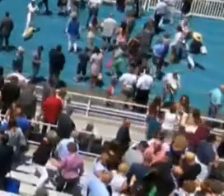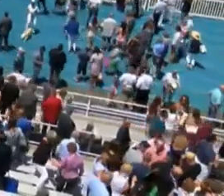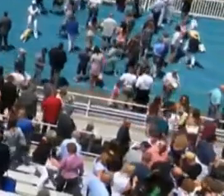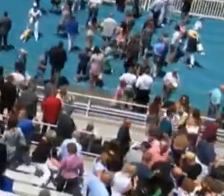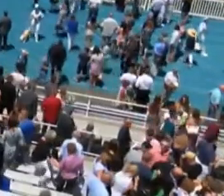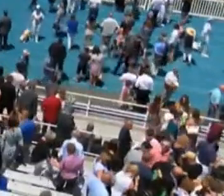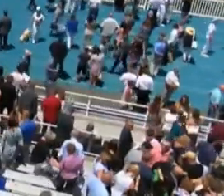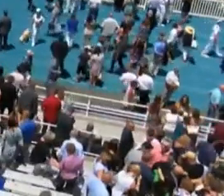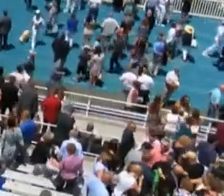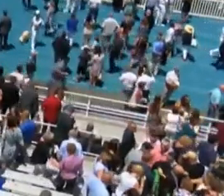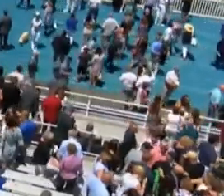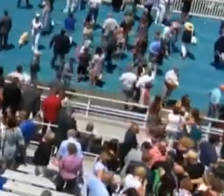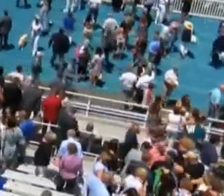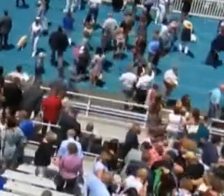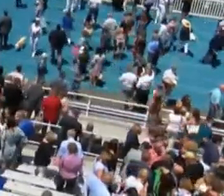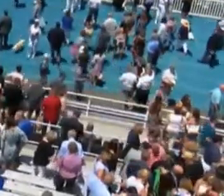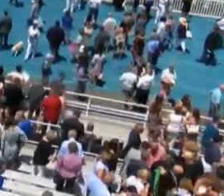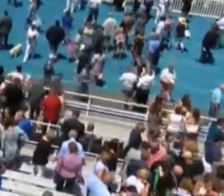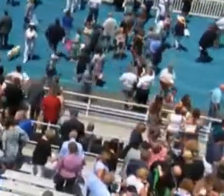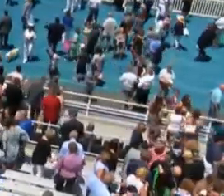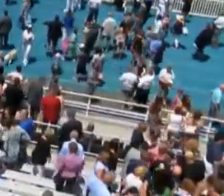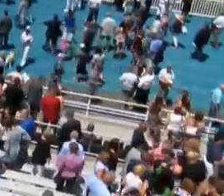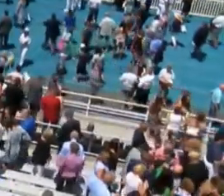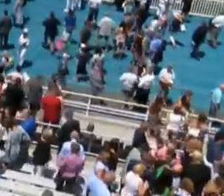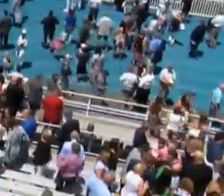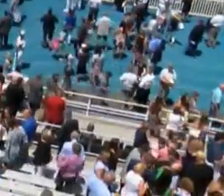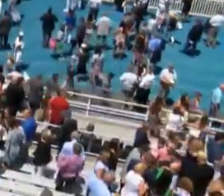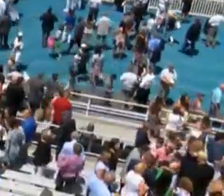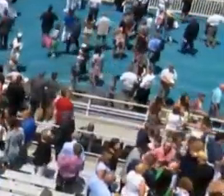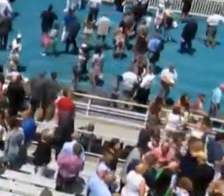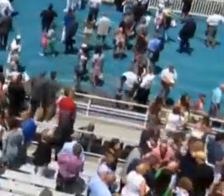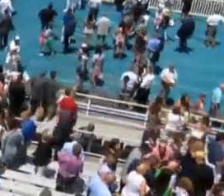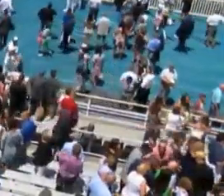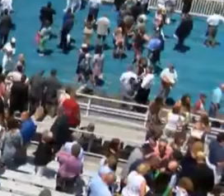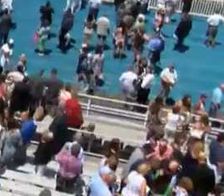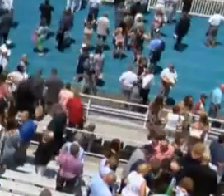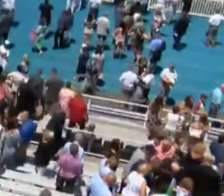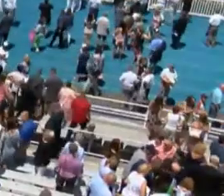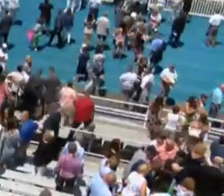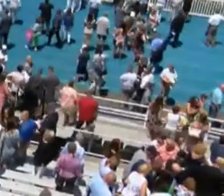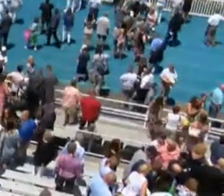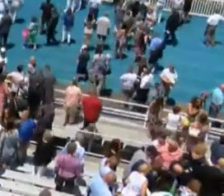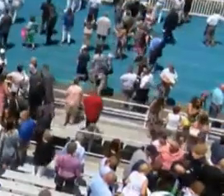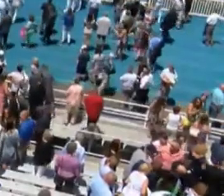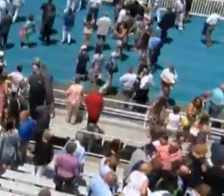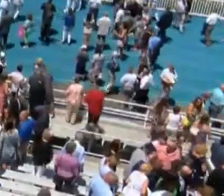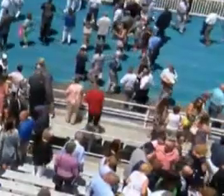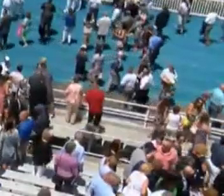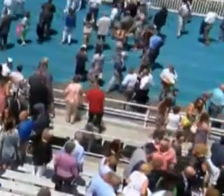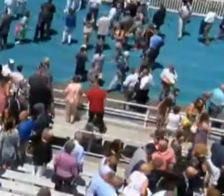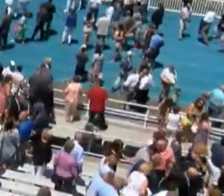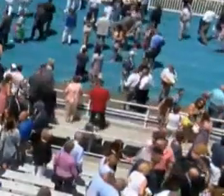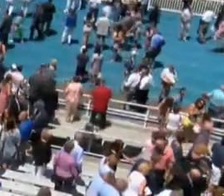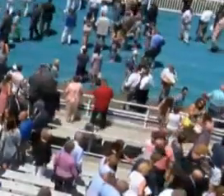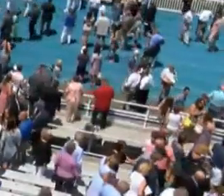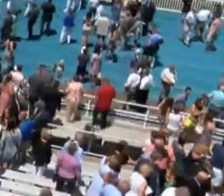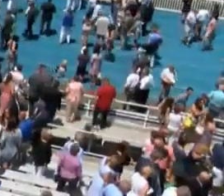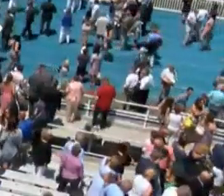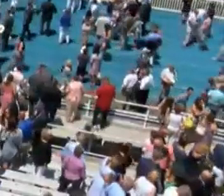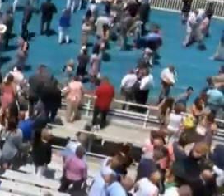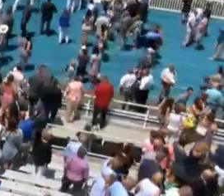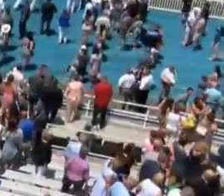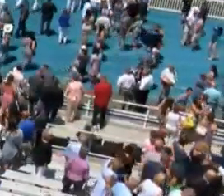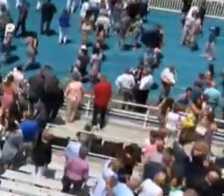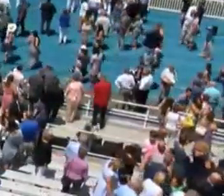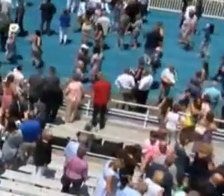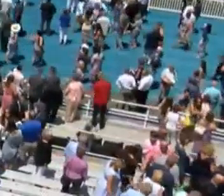the National Industrial Base Workforce Coalition, Council of American Master Mariners, the American Maritime Officers, who all made